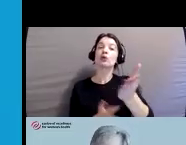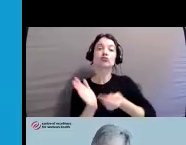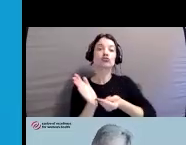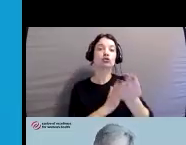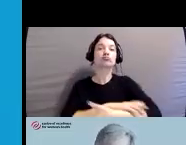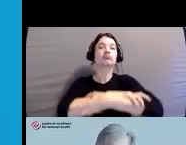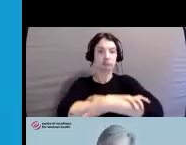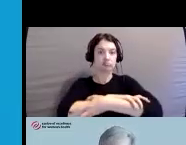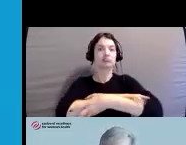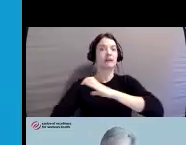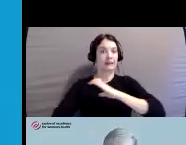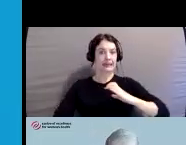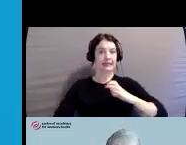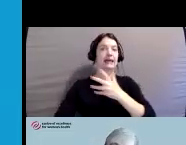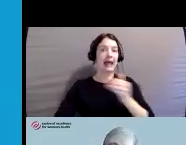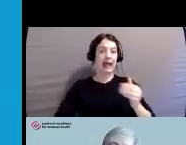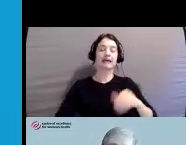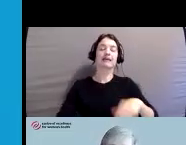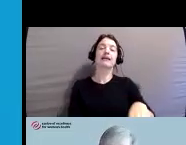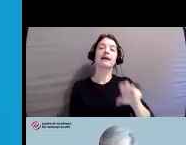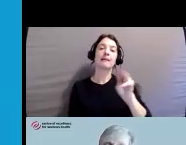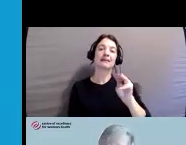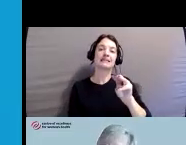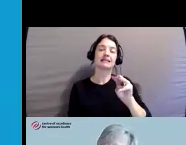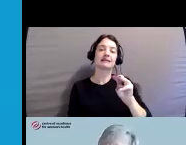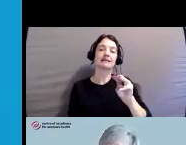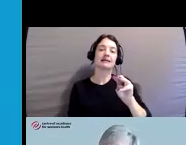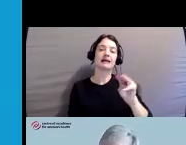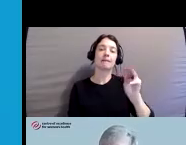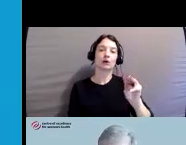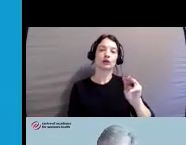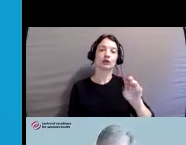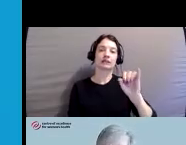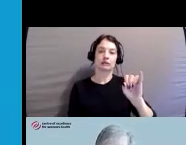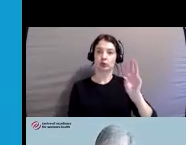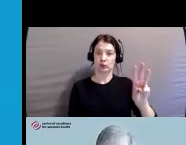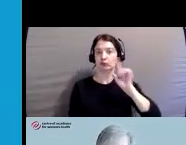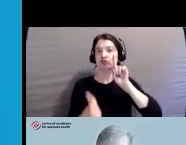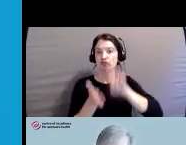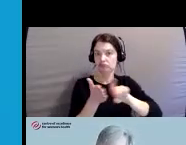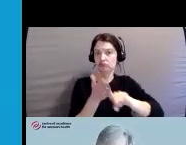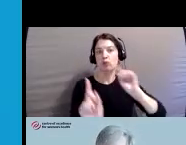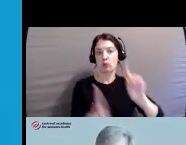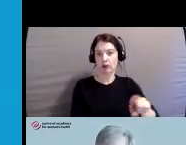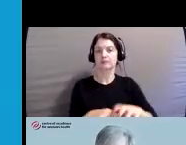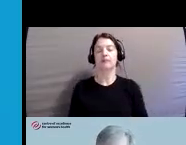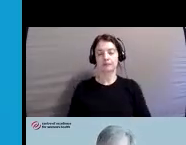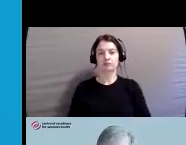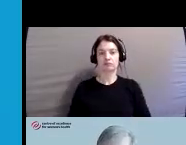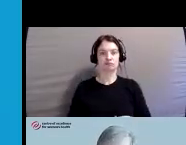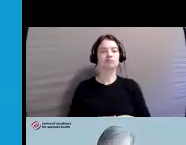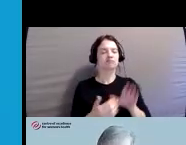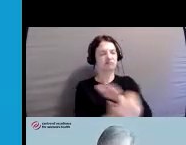Commission and through the Missing and Murdered Indigenous Women and Girls report. And overall, we stand in solidarity